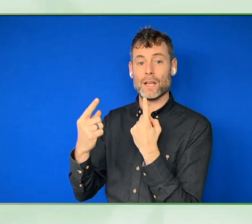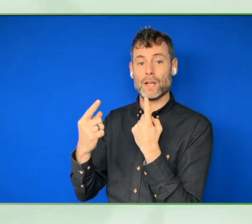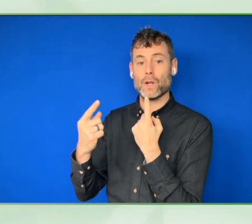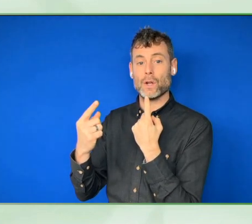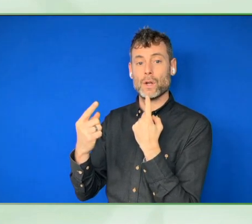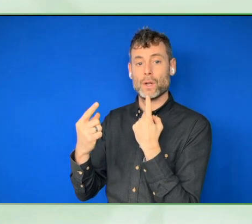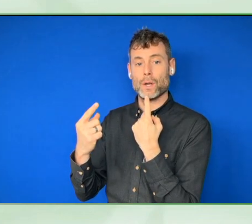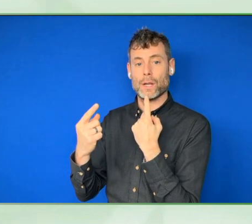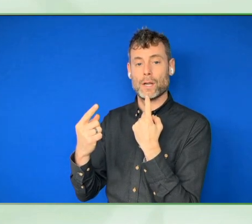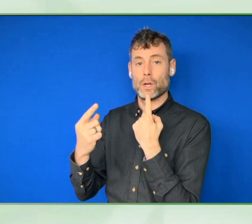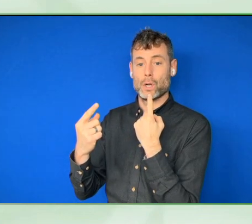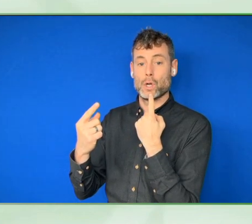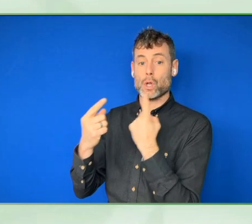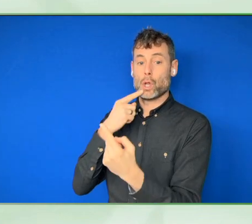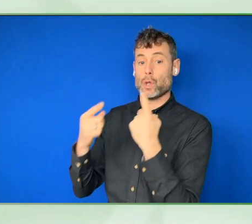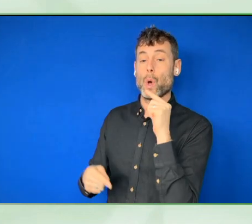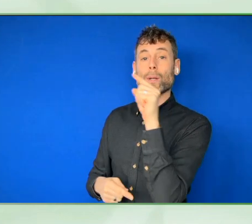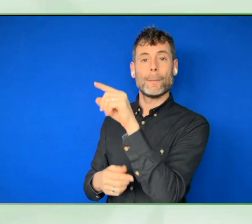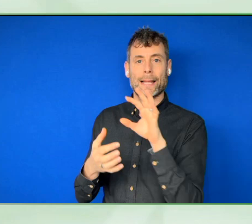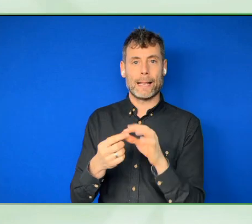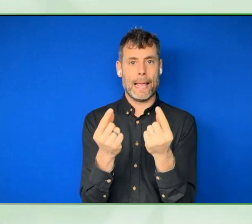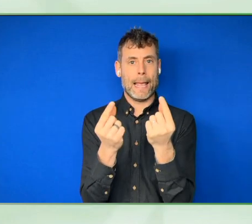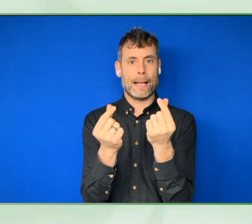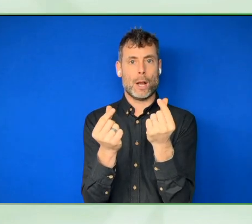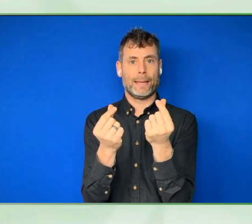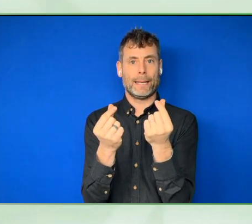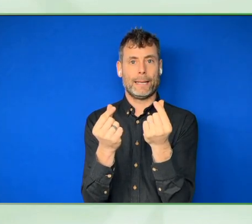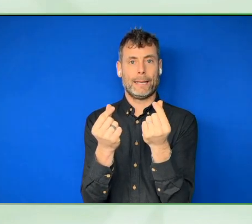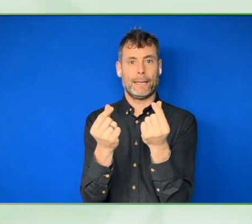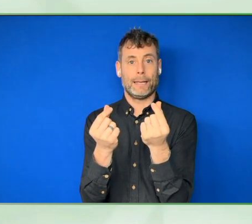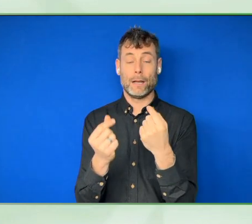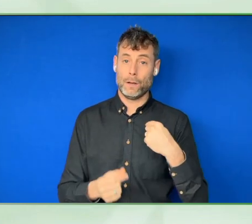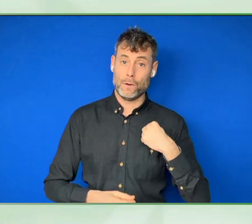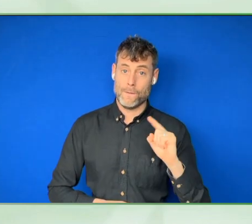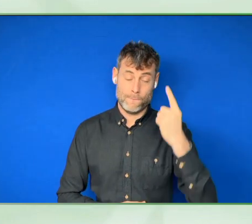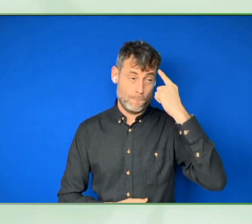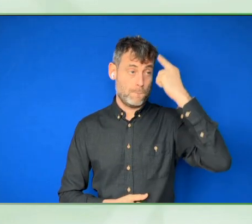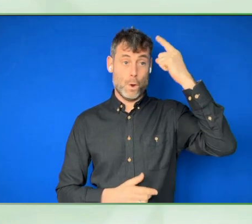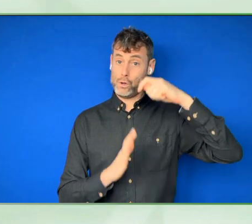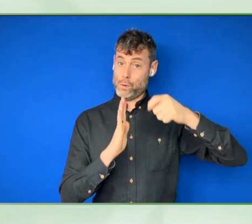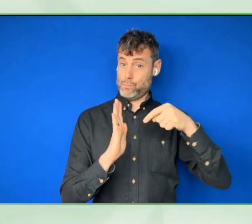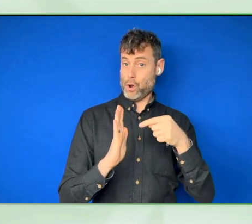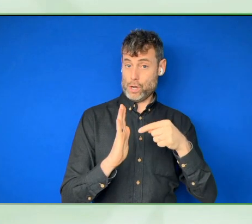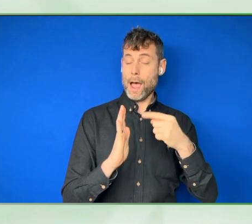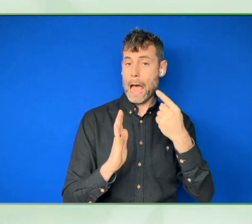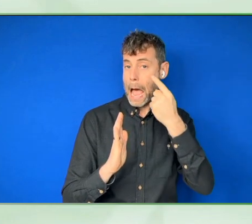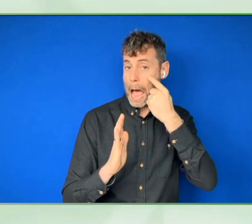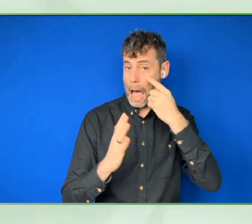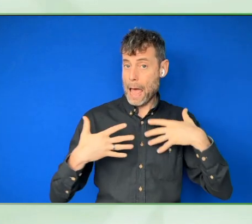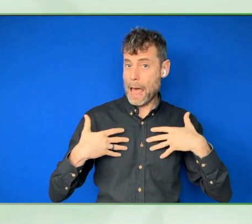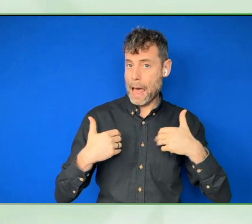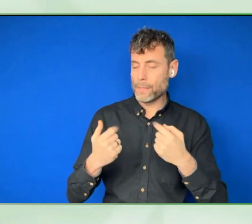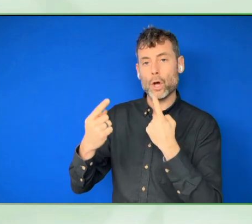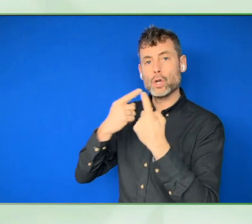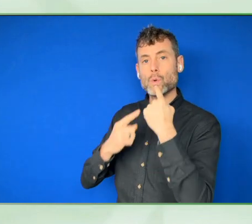economy. When we took our first project of eye health to the government of Pakistan, it was worth